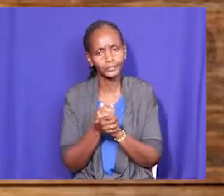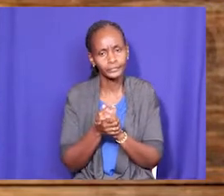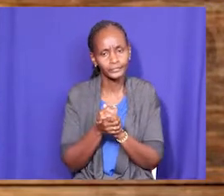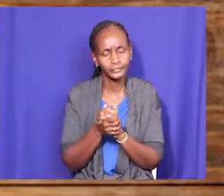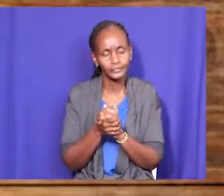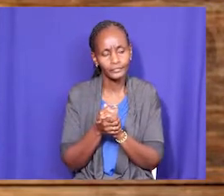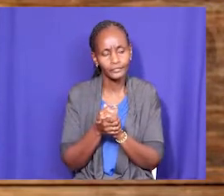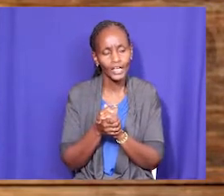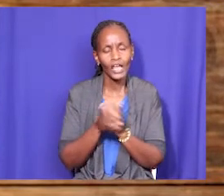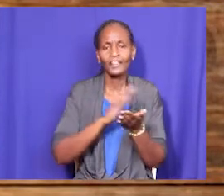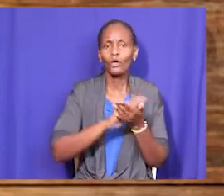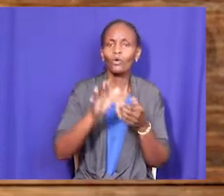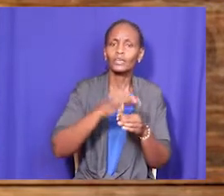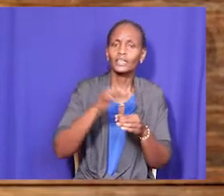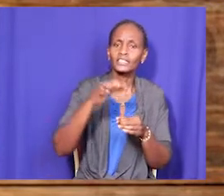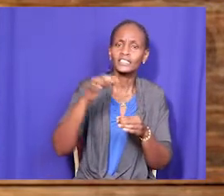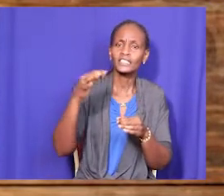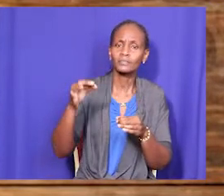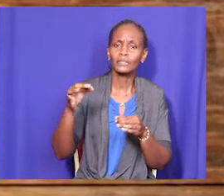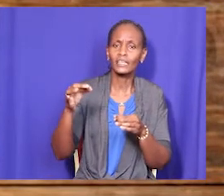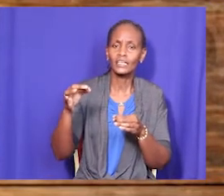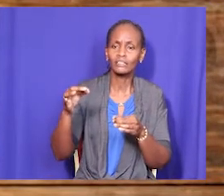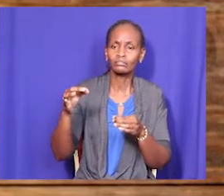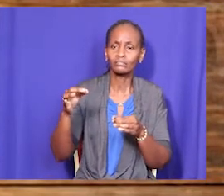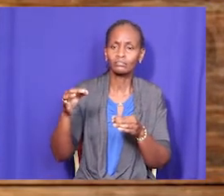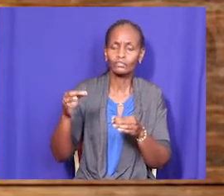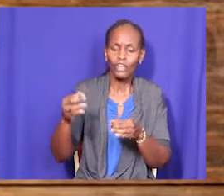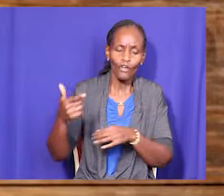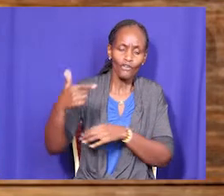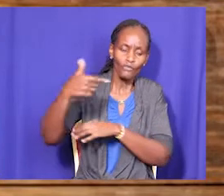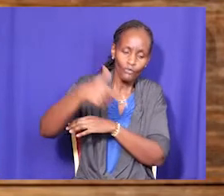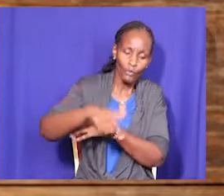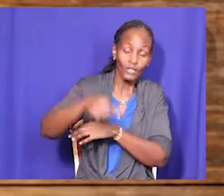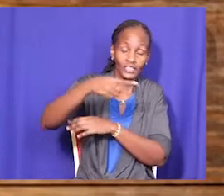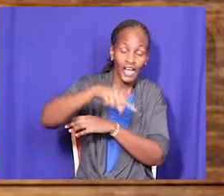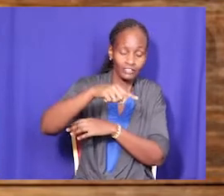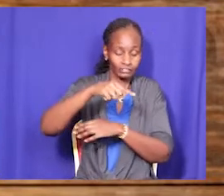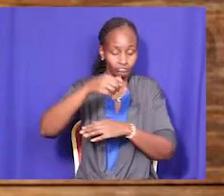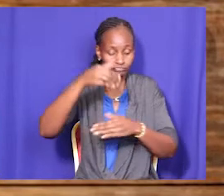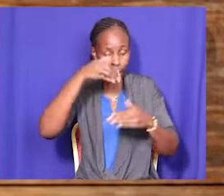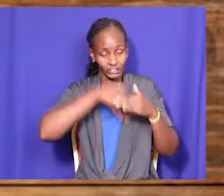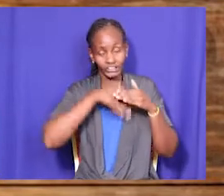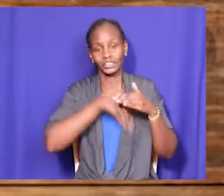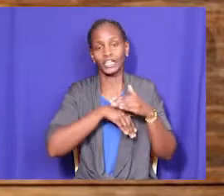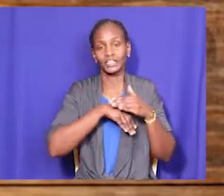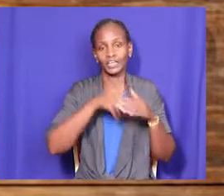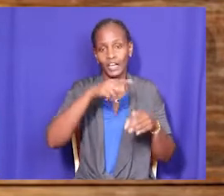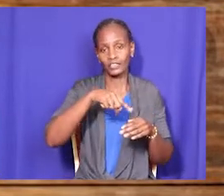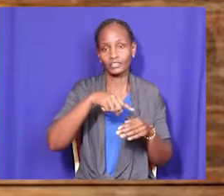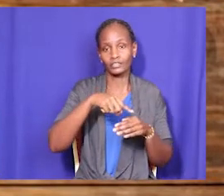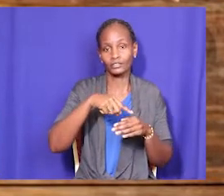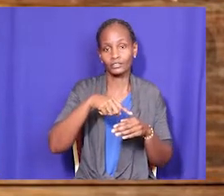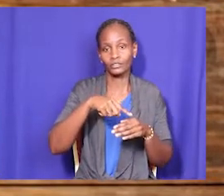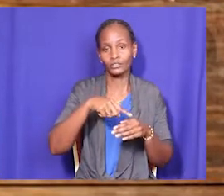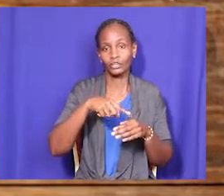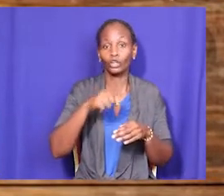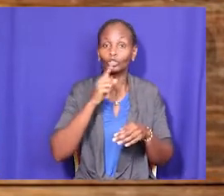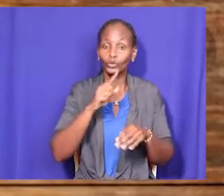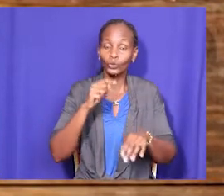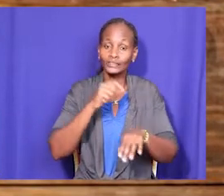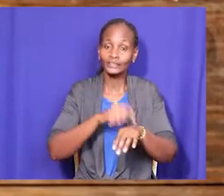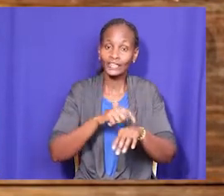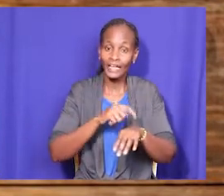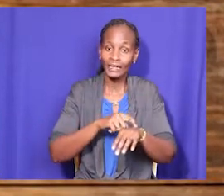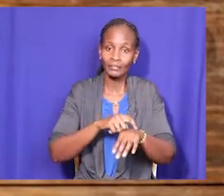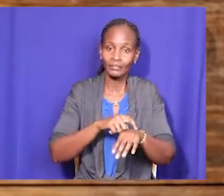Holy Spirit mm-hmm. is what fuels us from the inside of us. Oh. So, when we need to